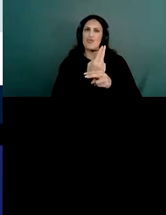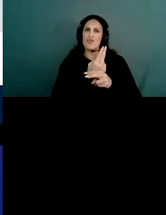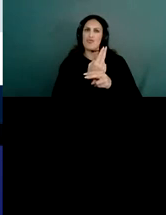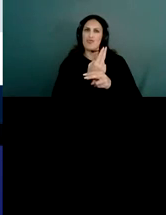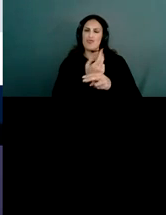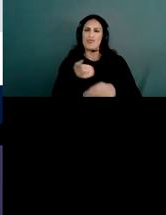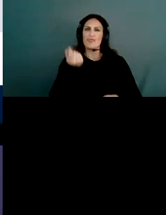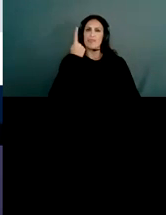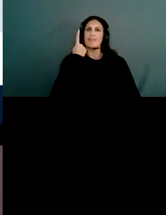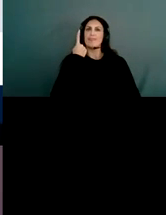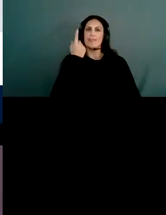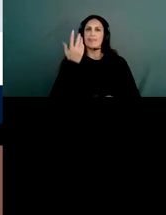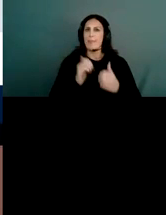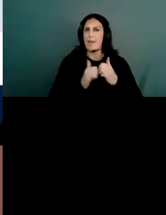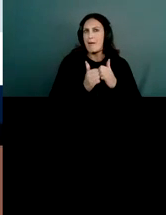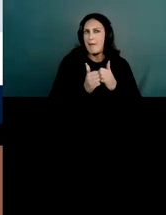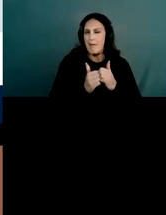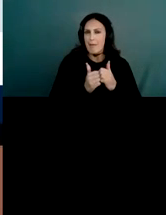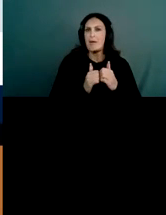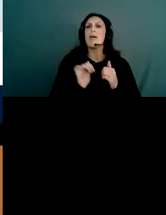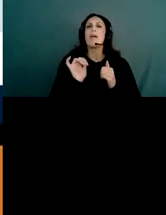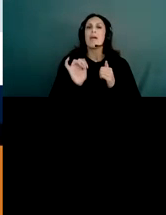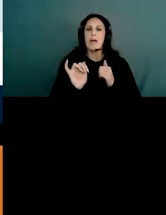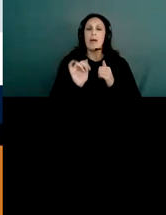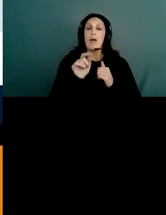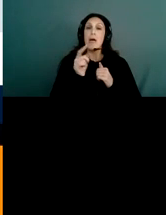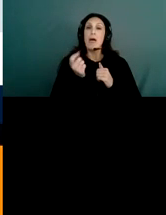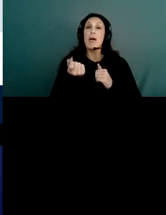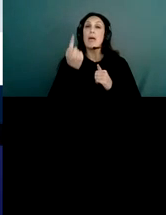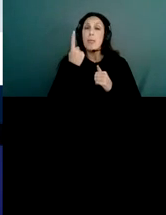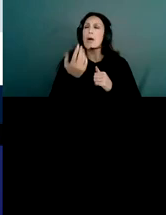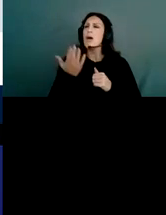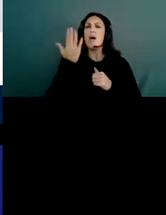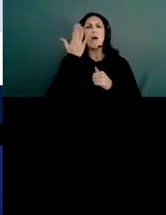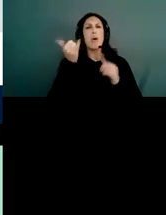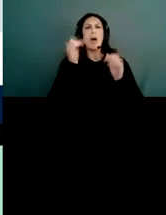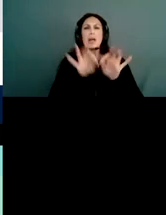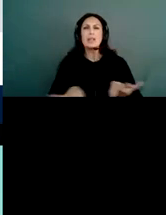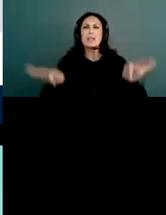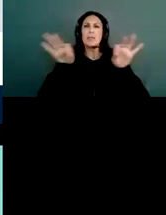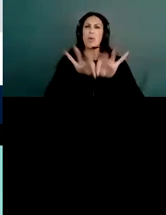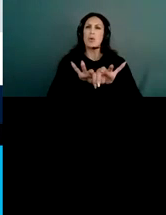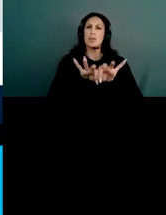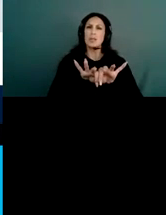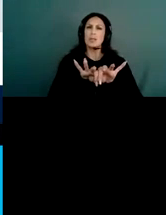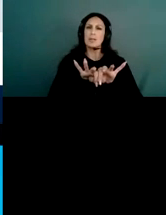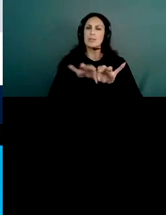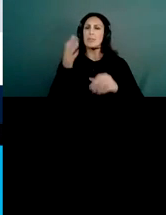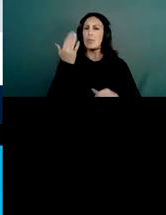Comprehension. Students are introduced to what comprehension is and why it is important the first time they work in the